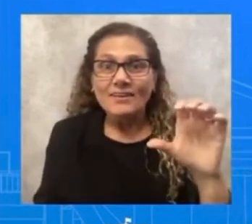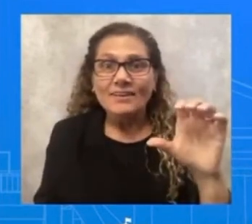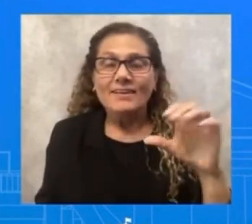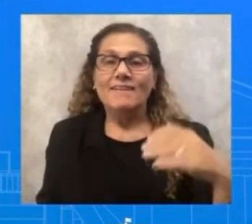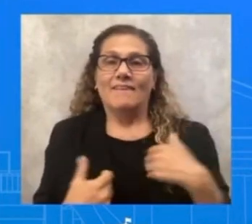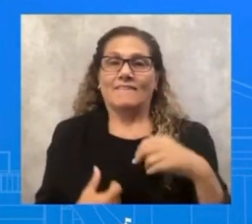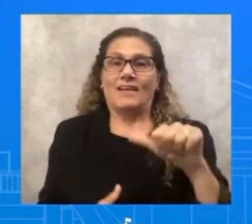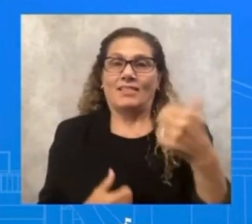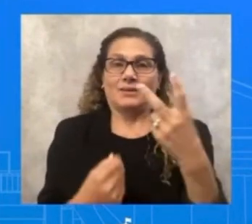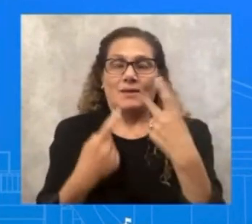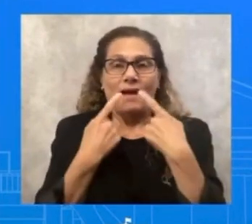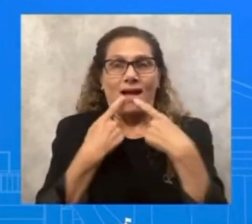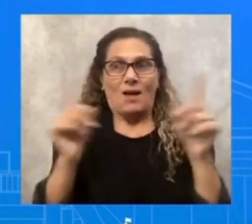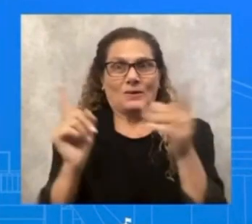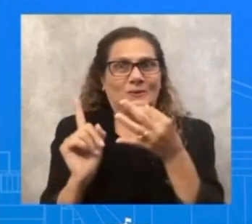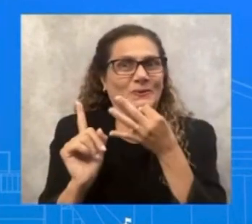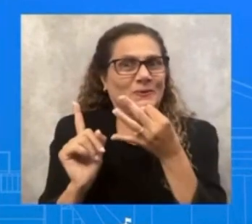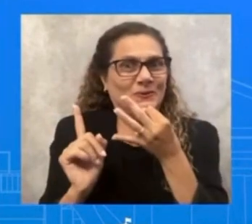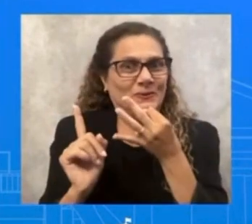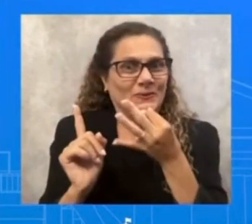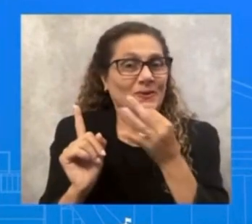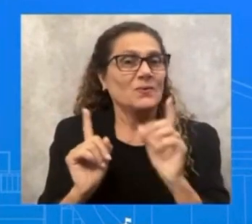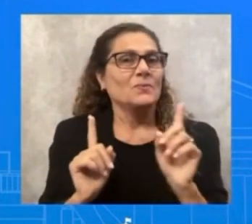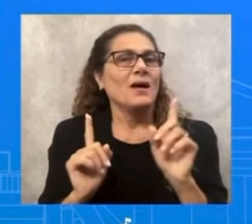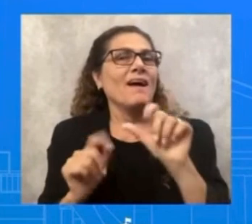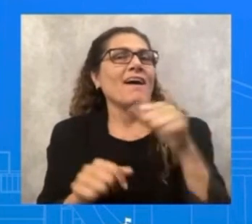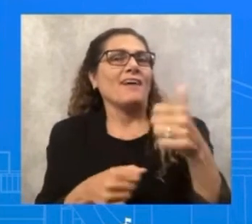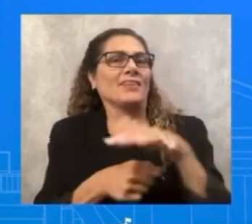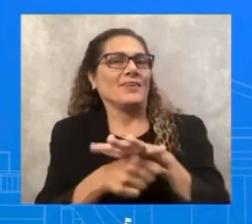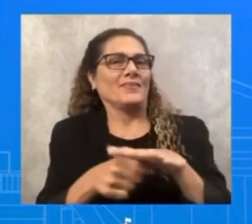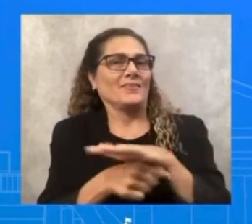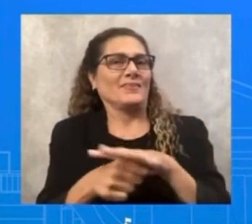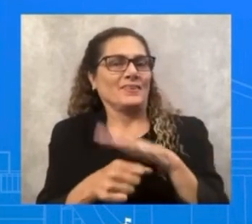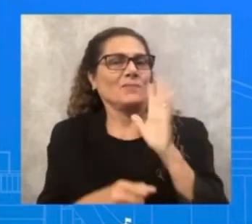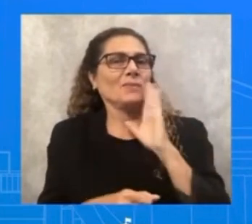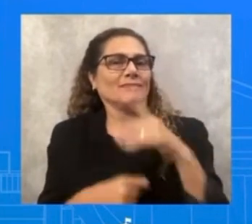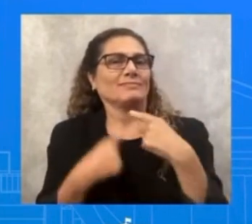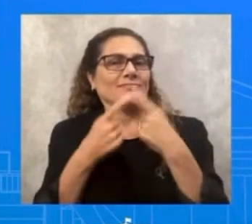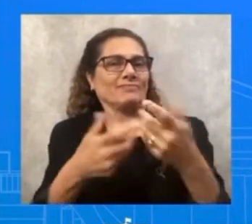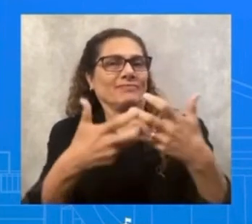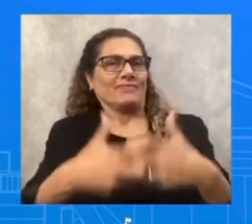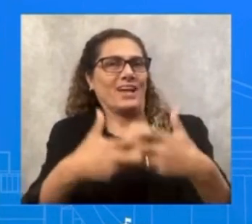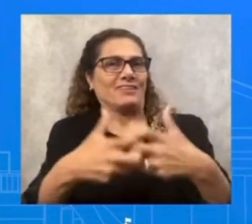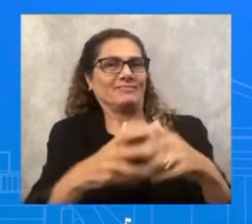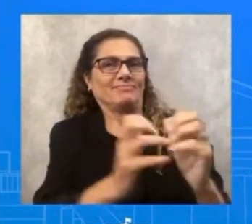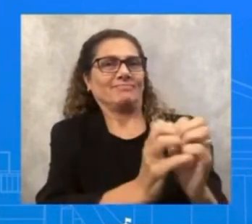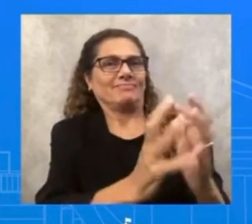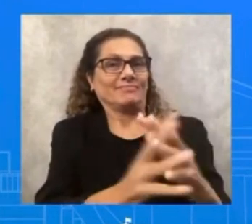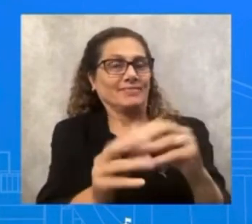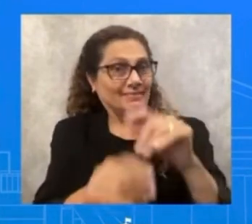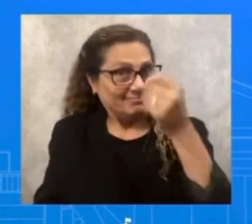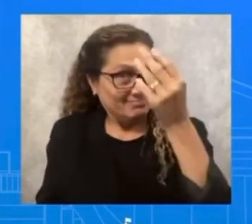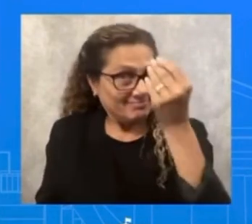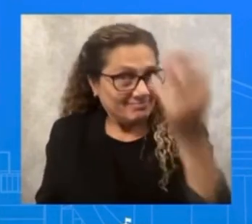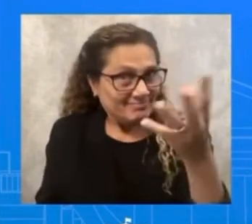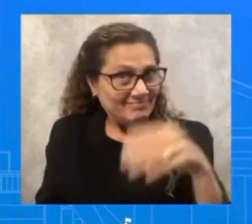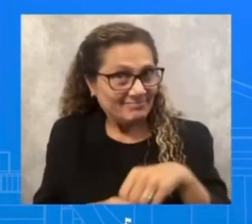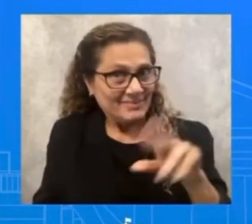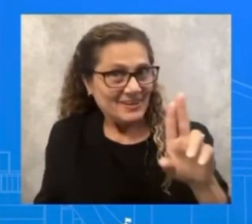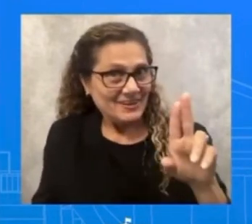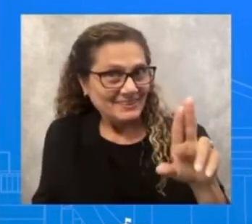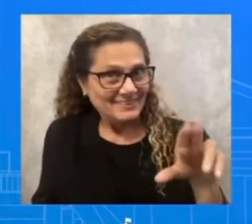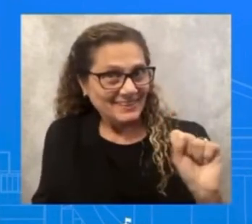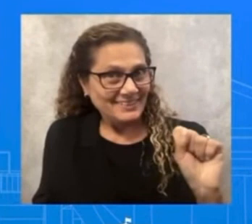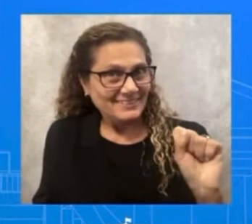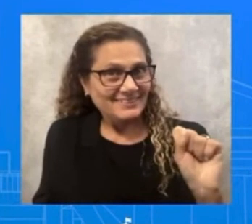of other places where manufacturing will happen in the United States. Yeah, I was wondering, does the White House intend